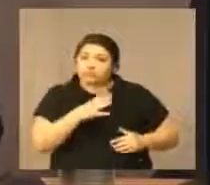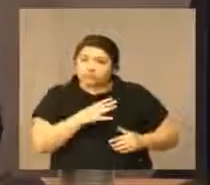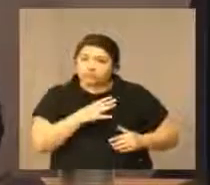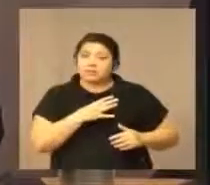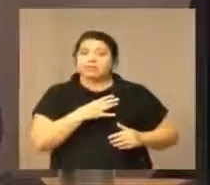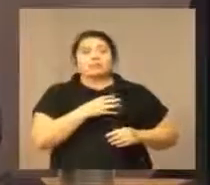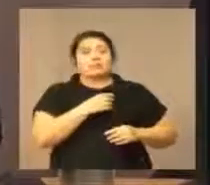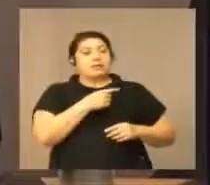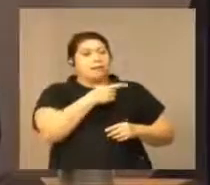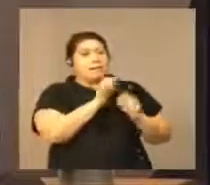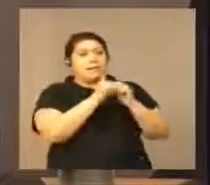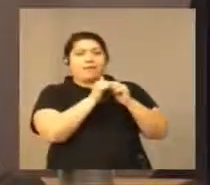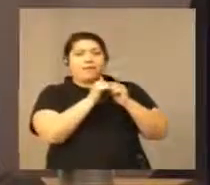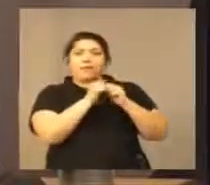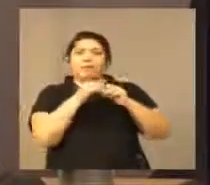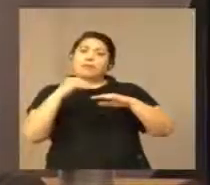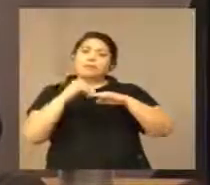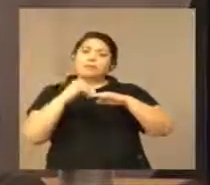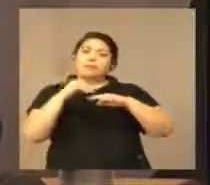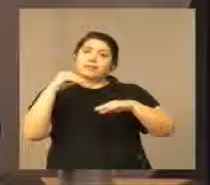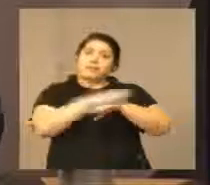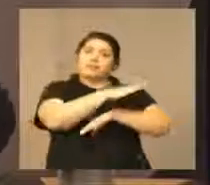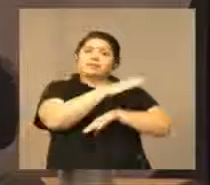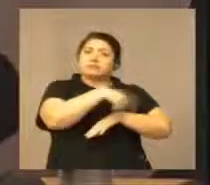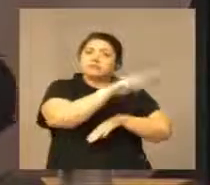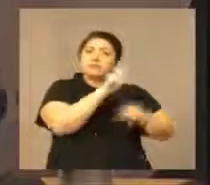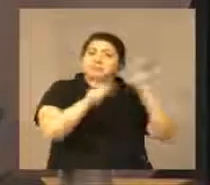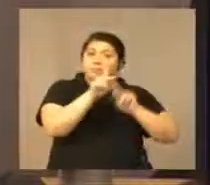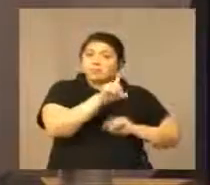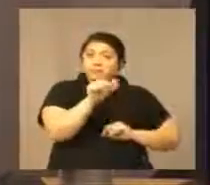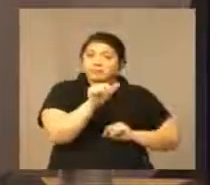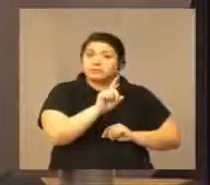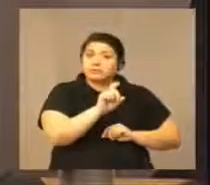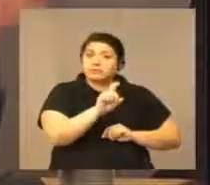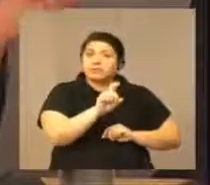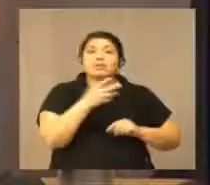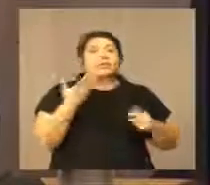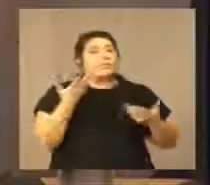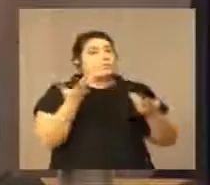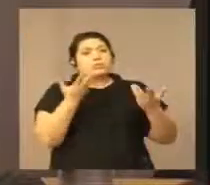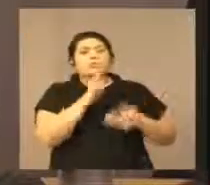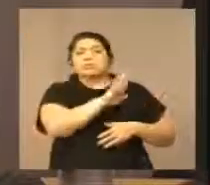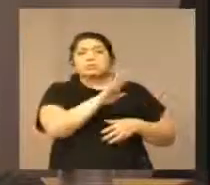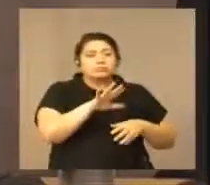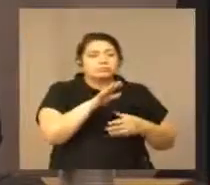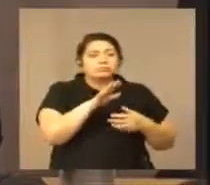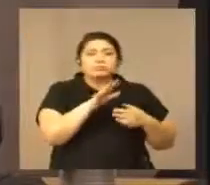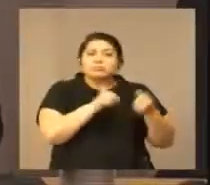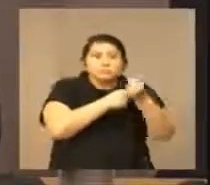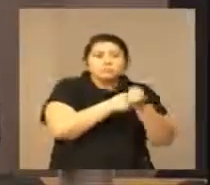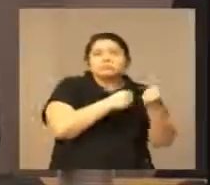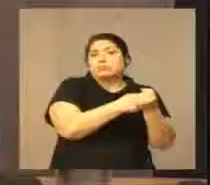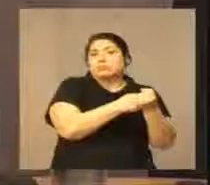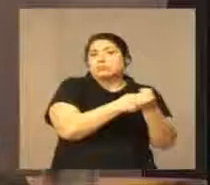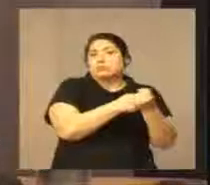how that's affecting you know, persons with disabilities, and you know what's being done, and you